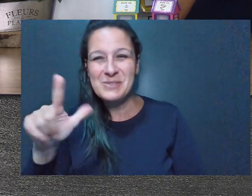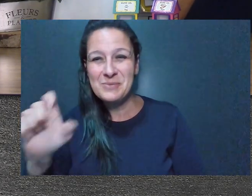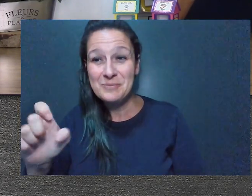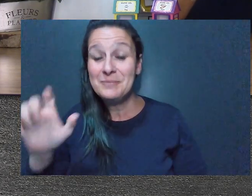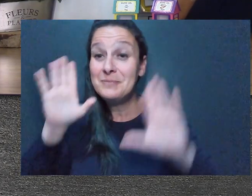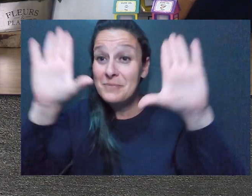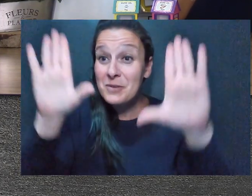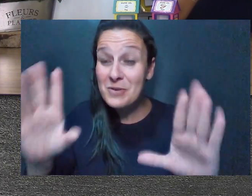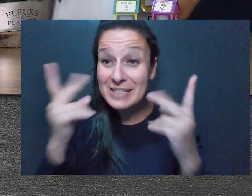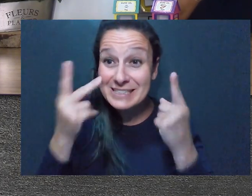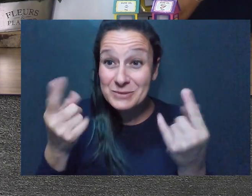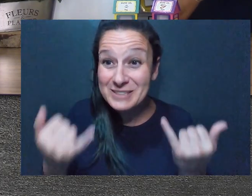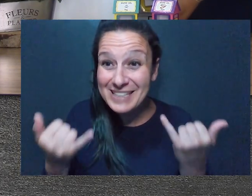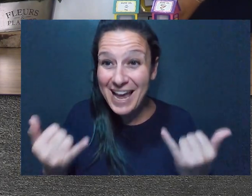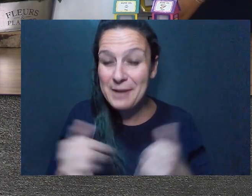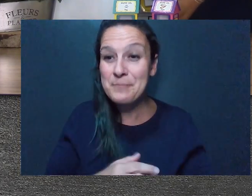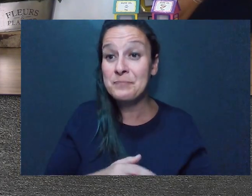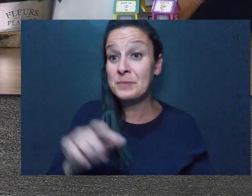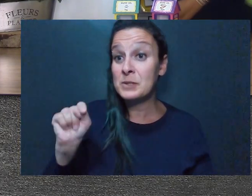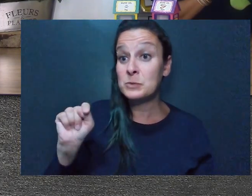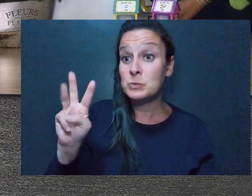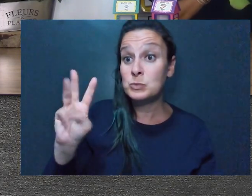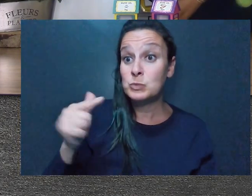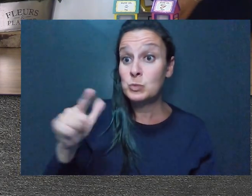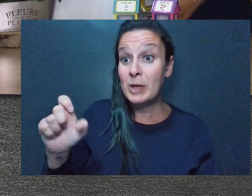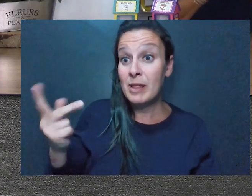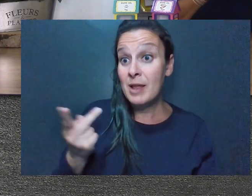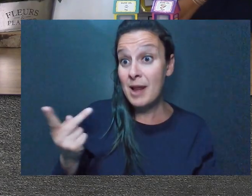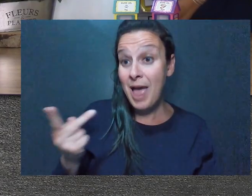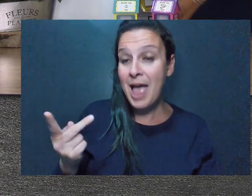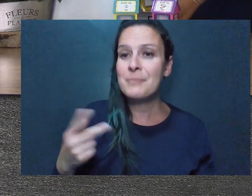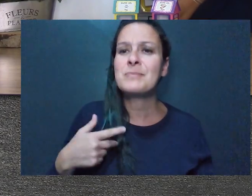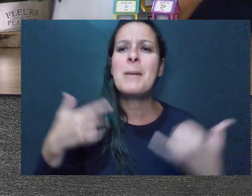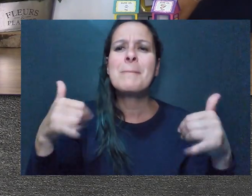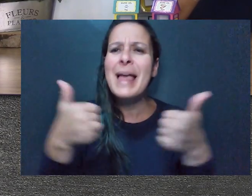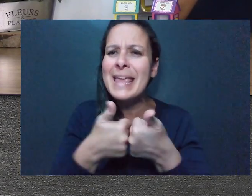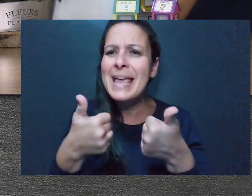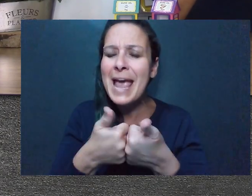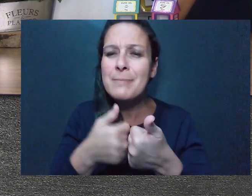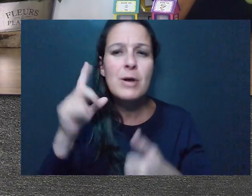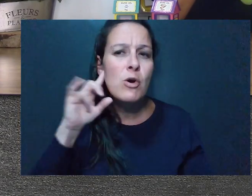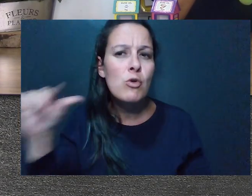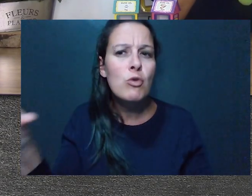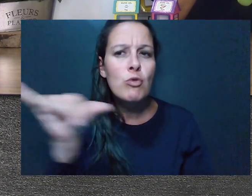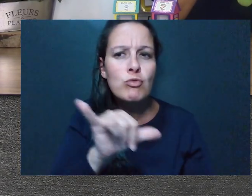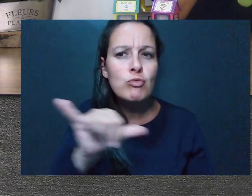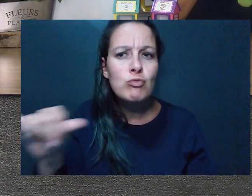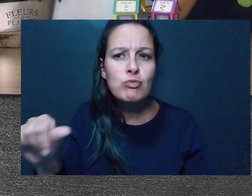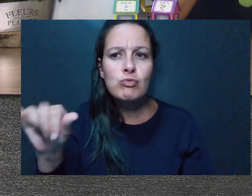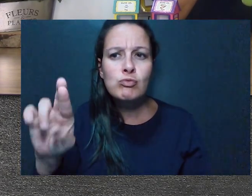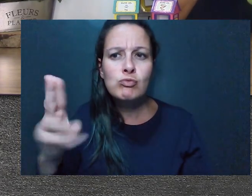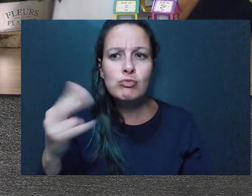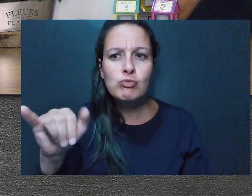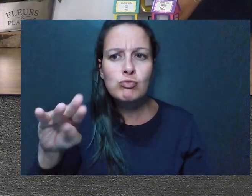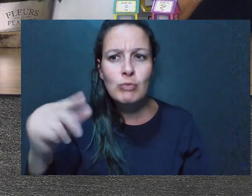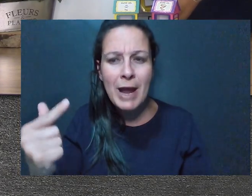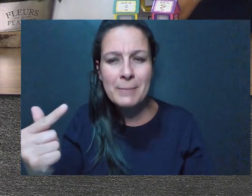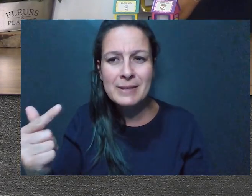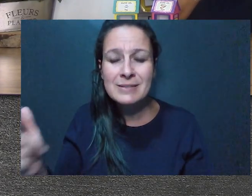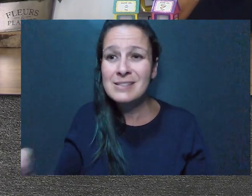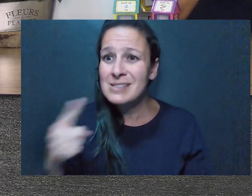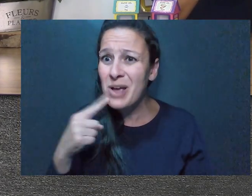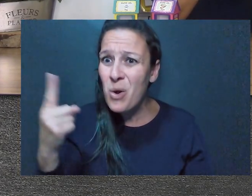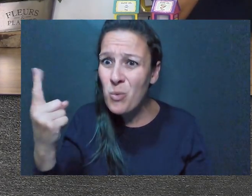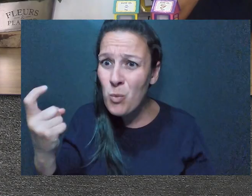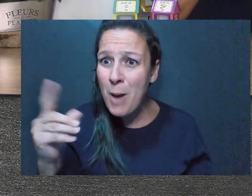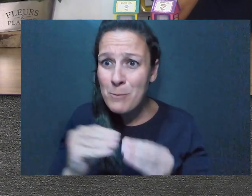today. Twiggle and I are actually playing a rhyming game. One more? We've been playing for a